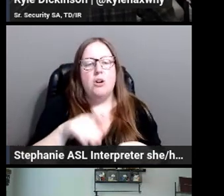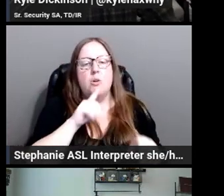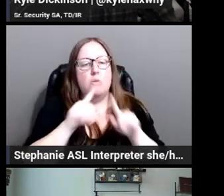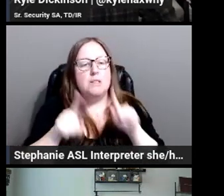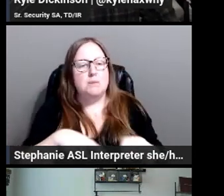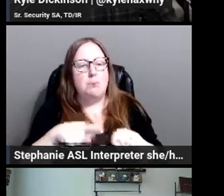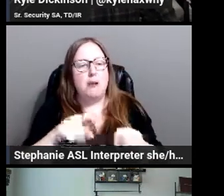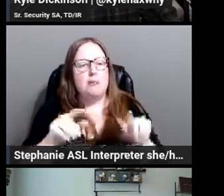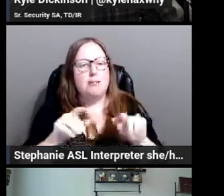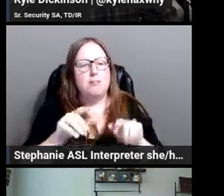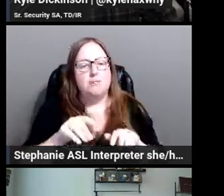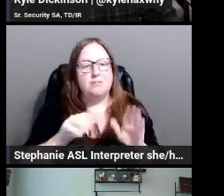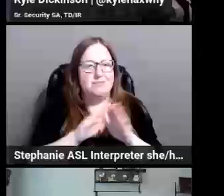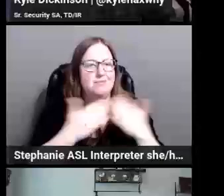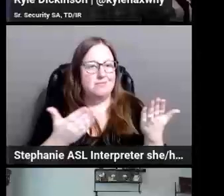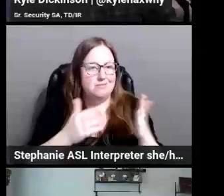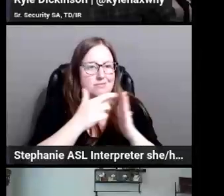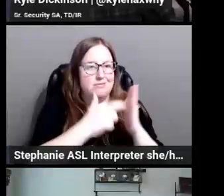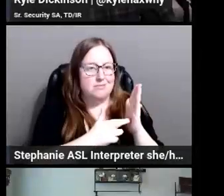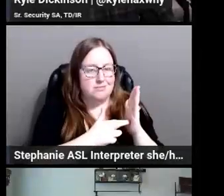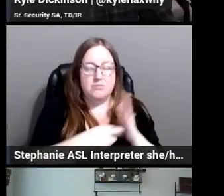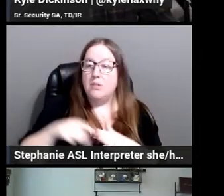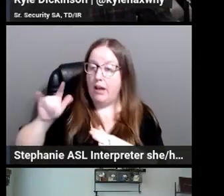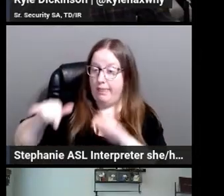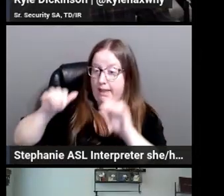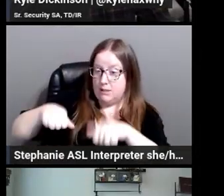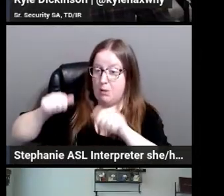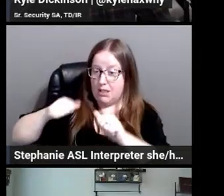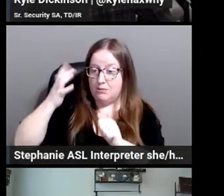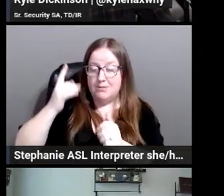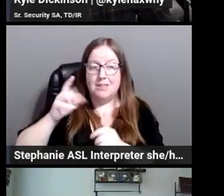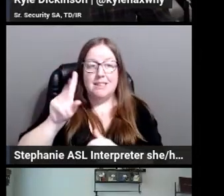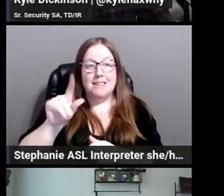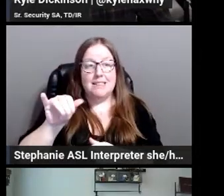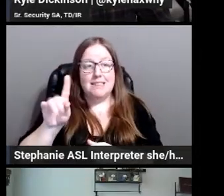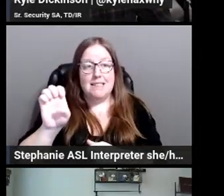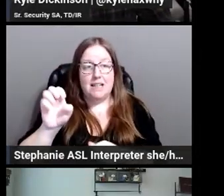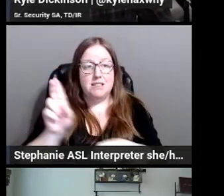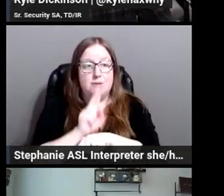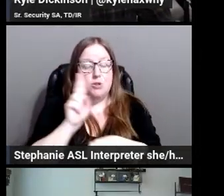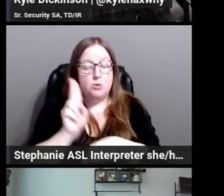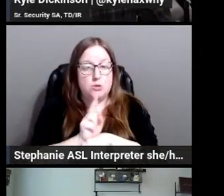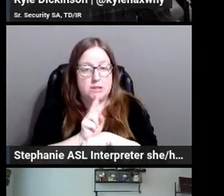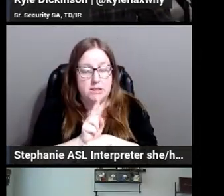Now, this is all made possible because Detective utilizes a,